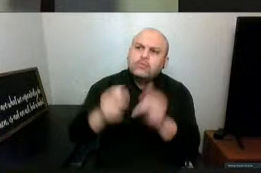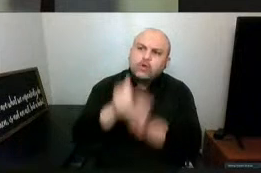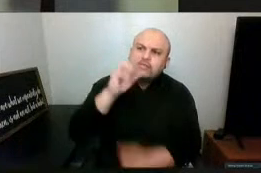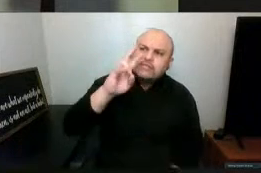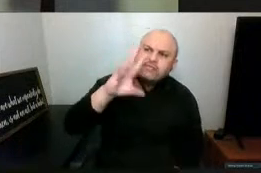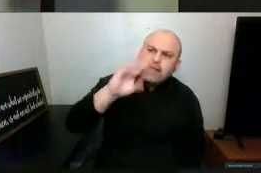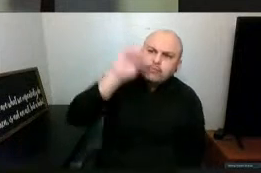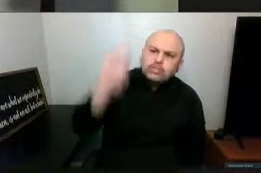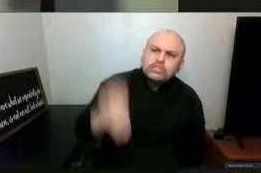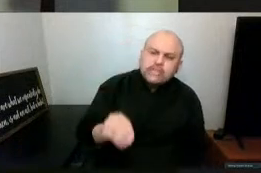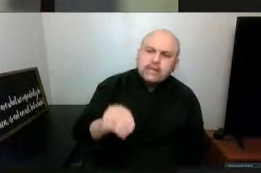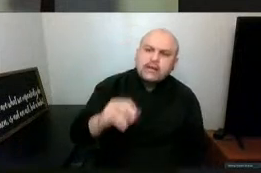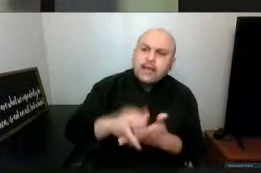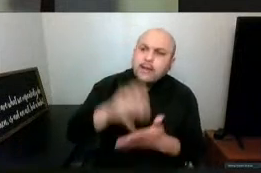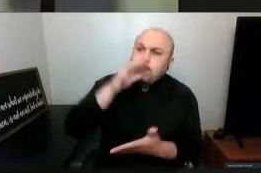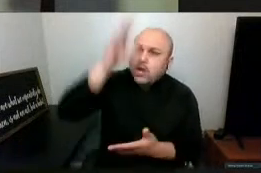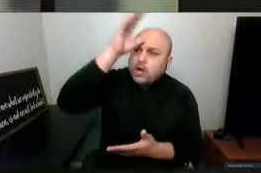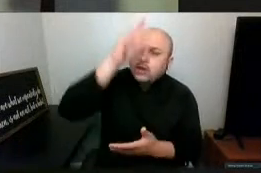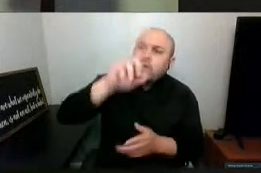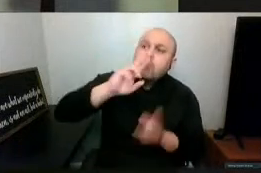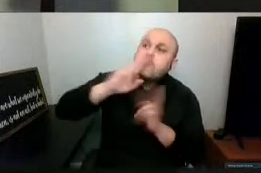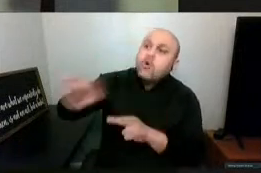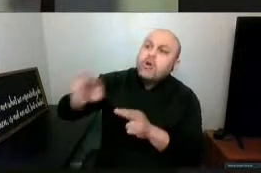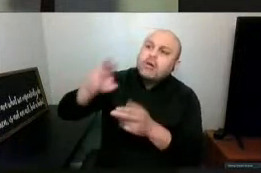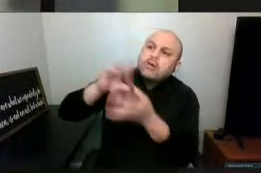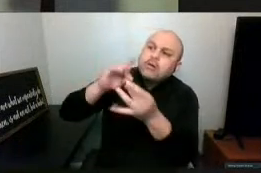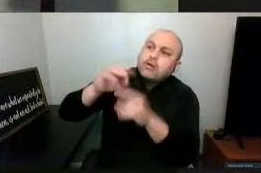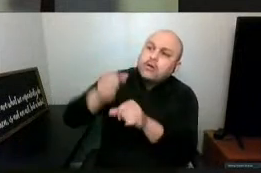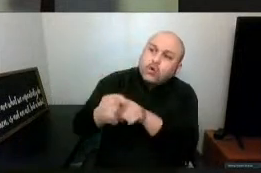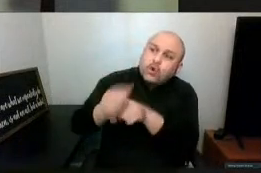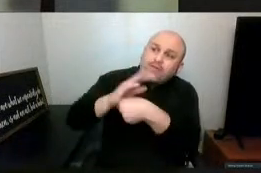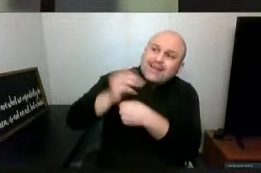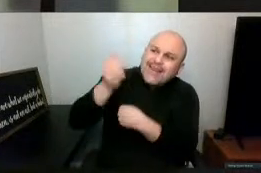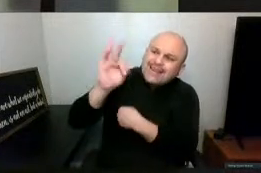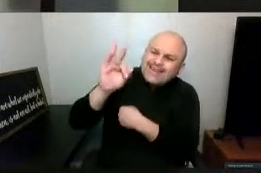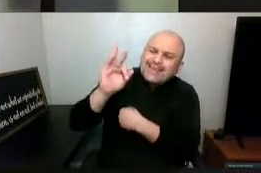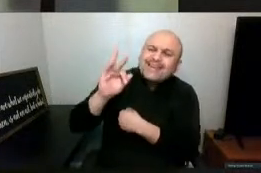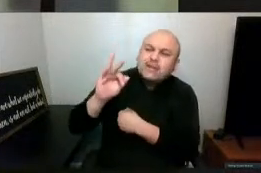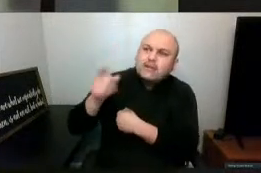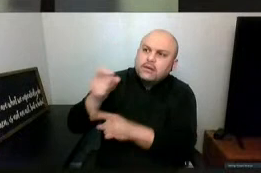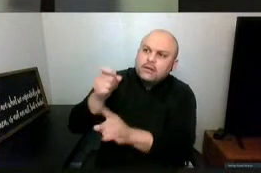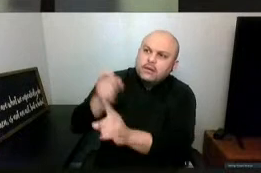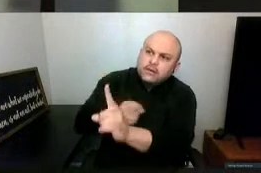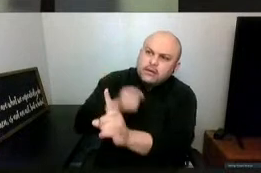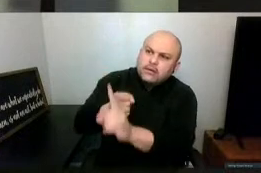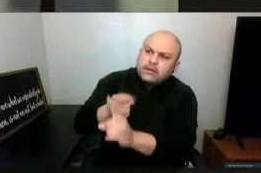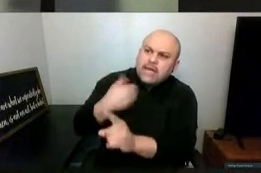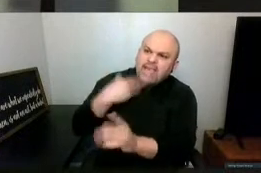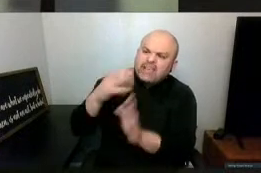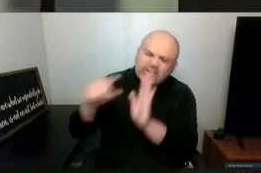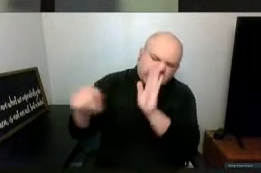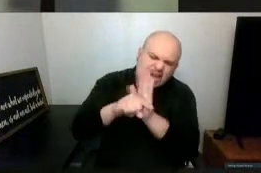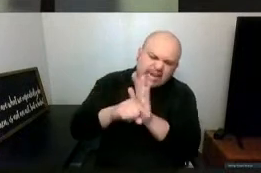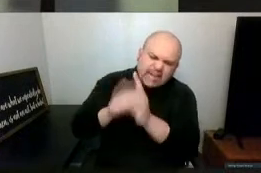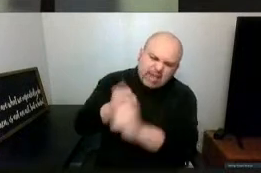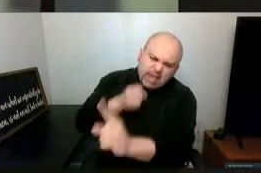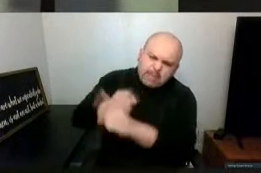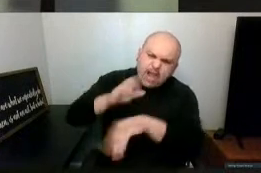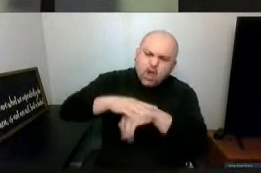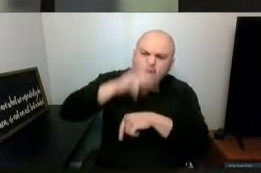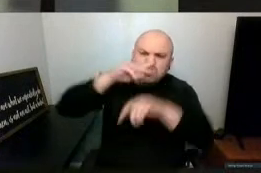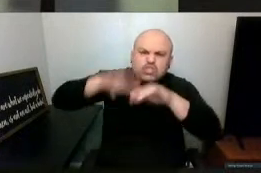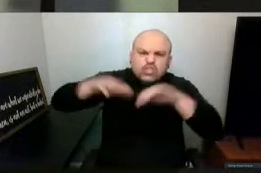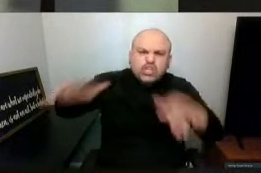of parents reported that COVID-19 had a negative impact on their children when it